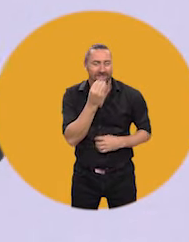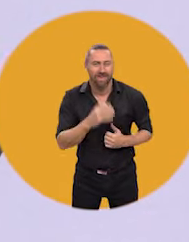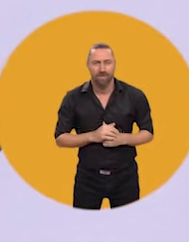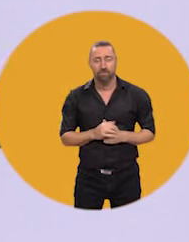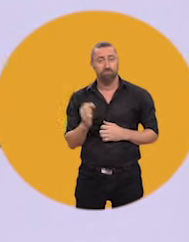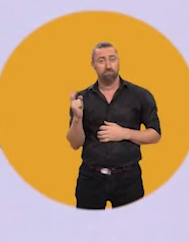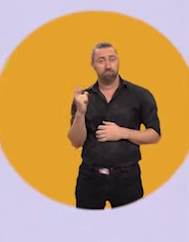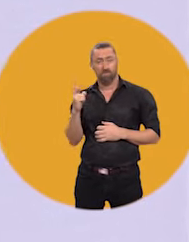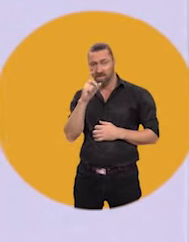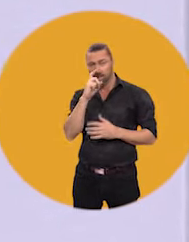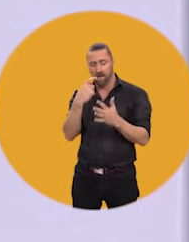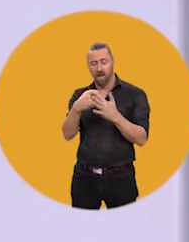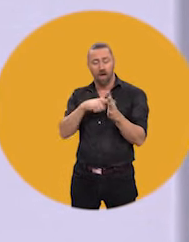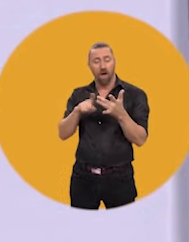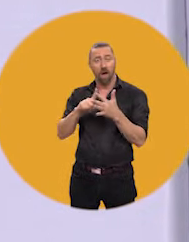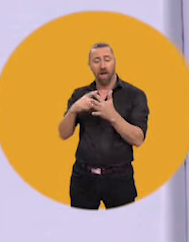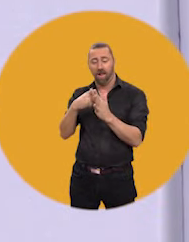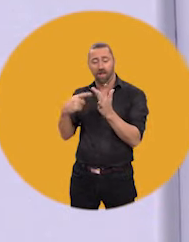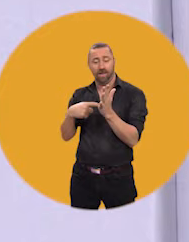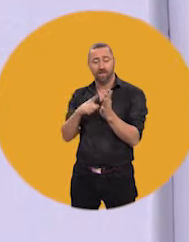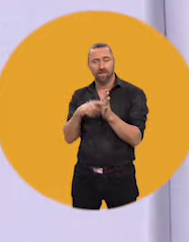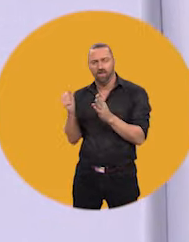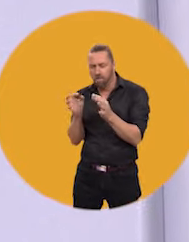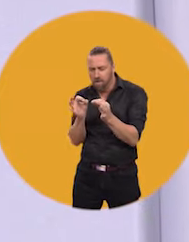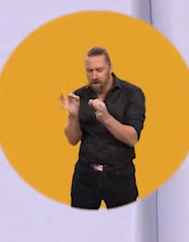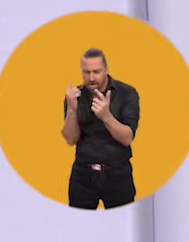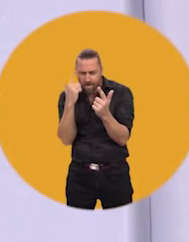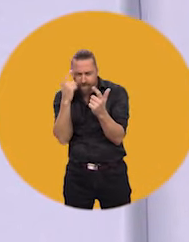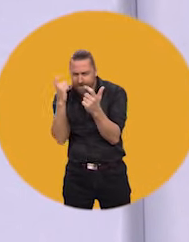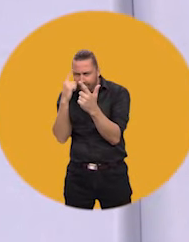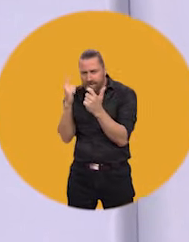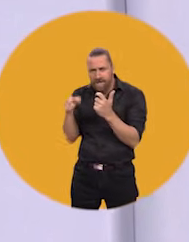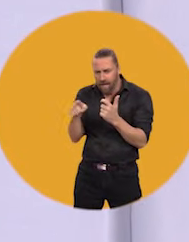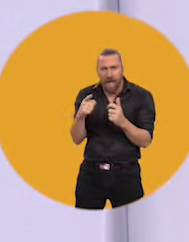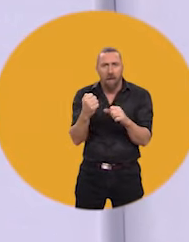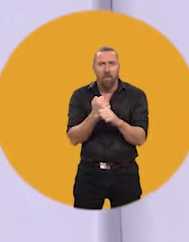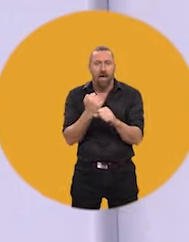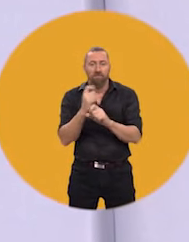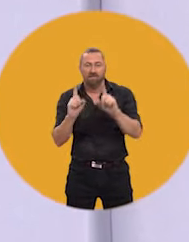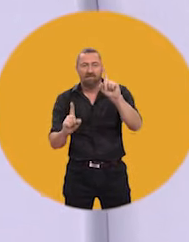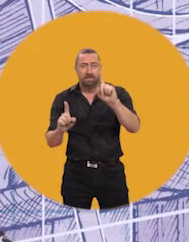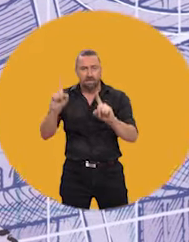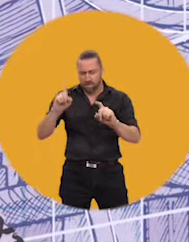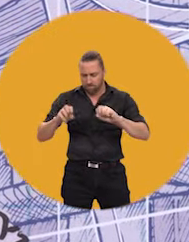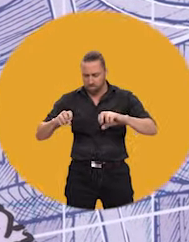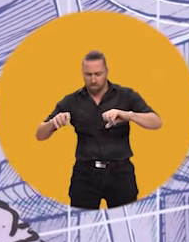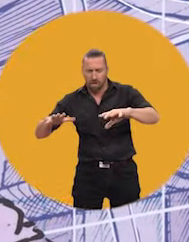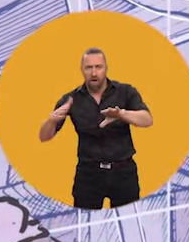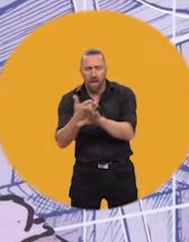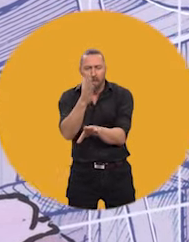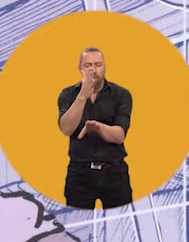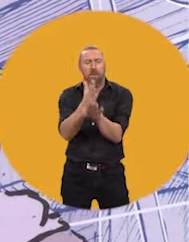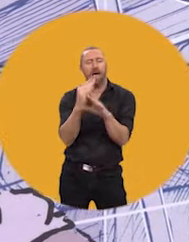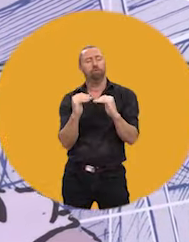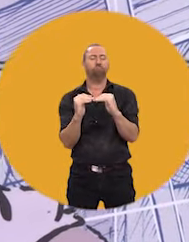Young engineers, sisters Kylie and Kitty, had planning ideas and were building a city. With park and